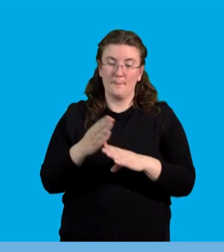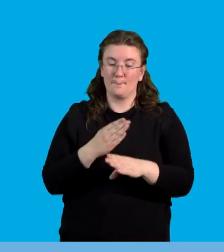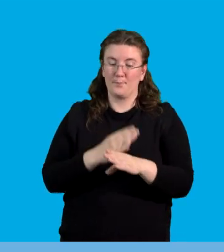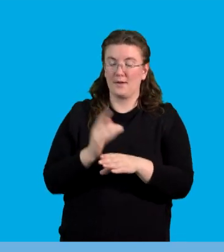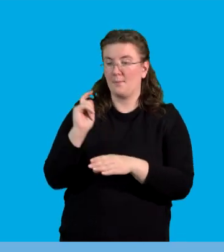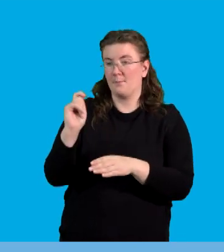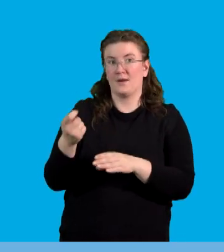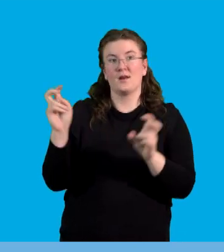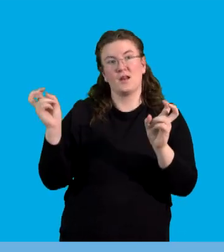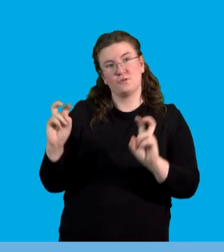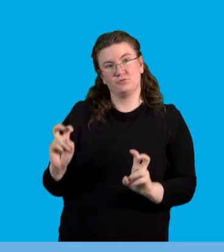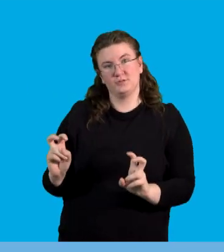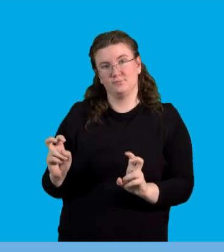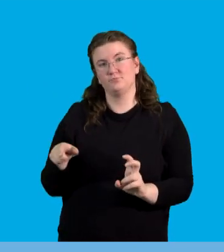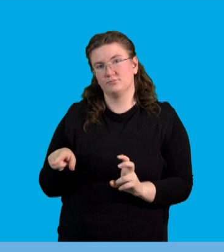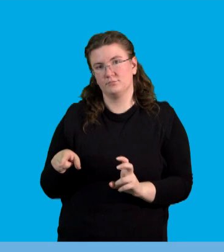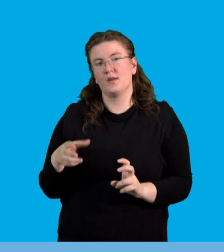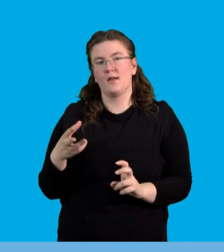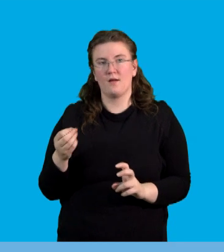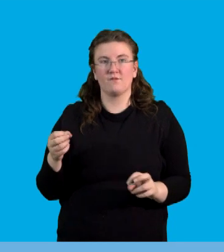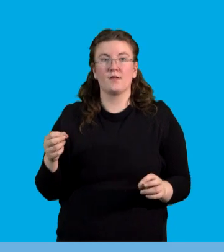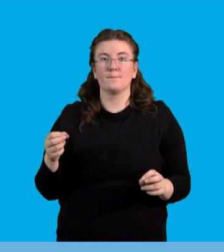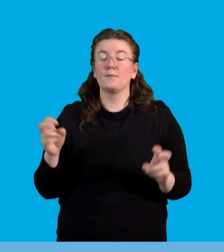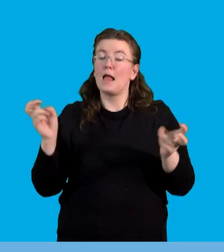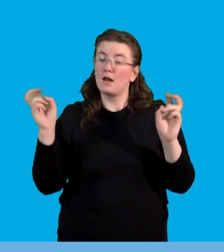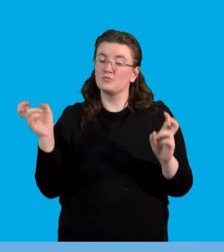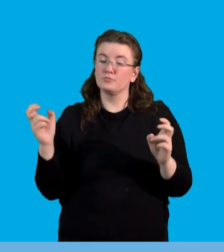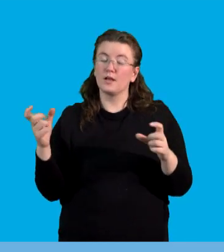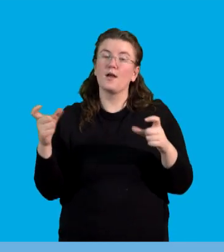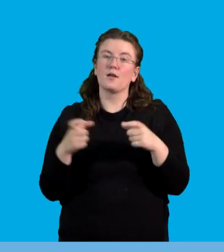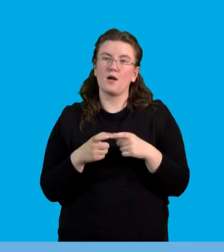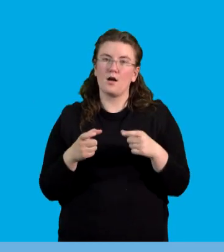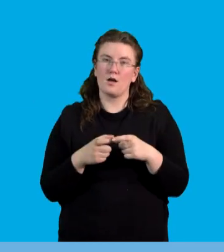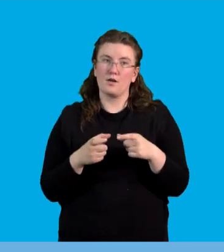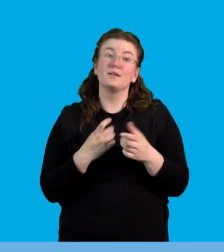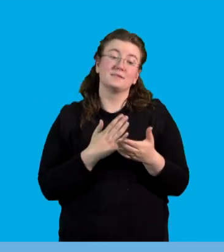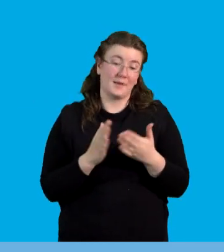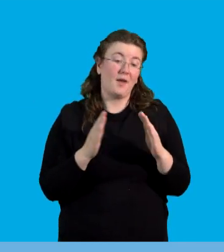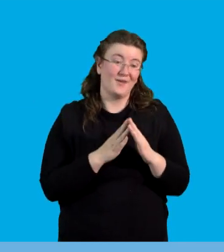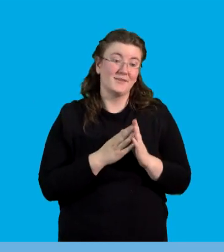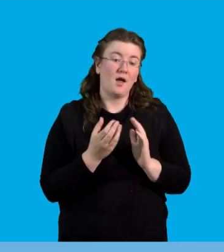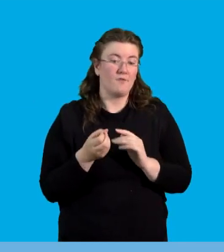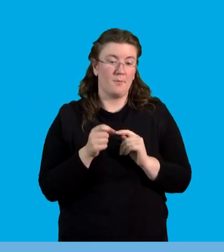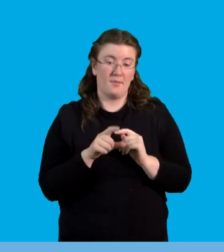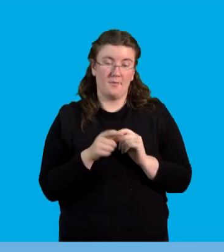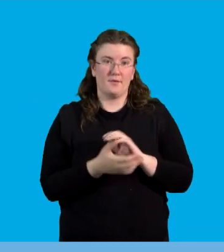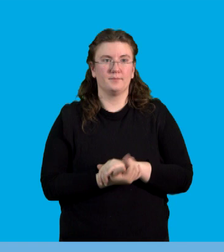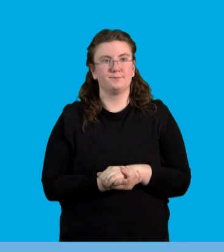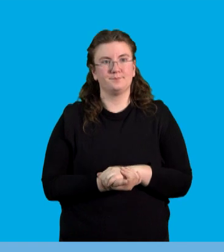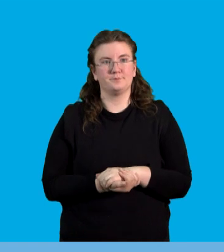prepaid electricity meter equipped with an electricity card is installed at houses.